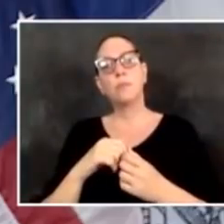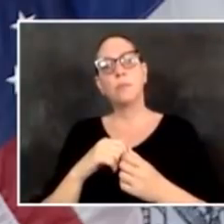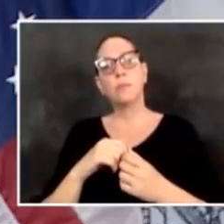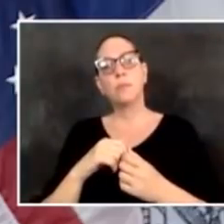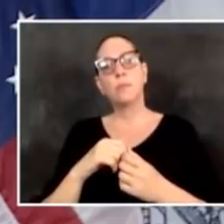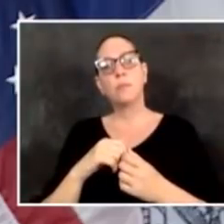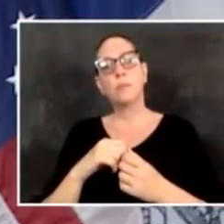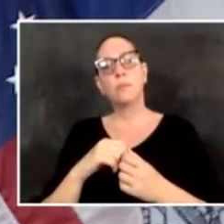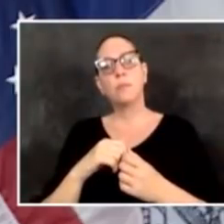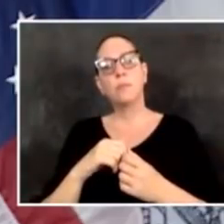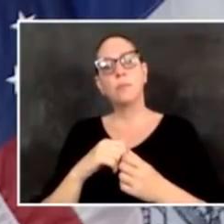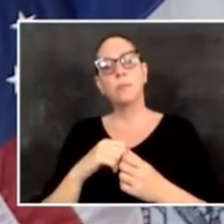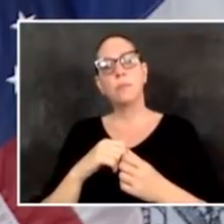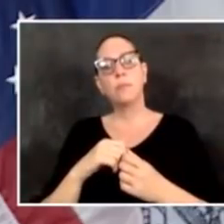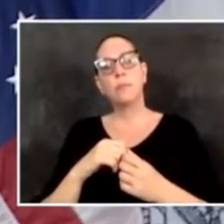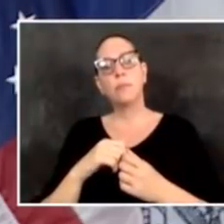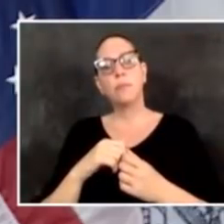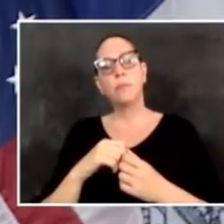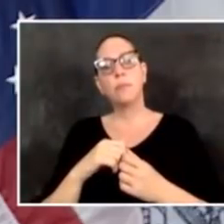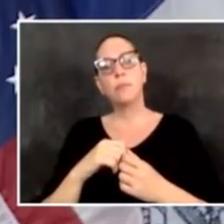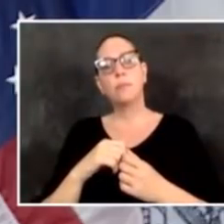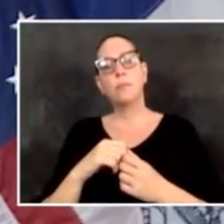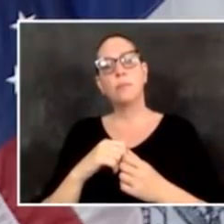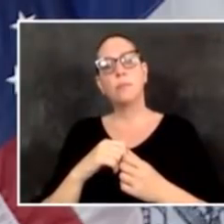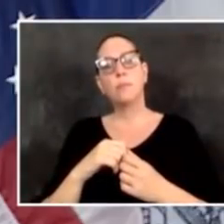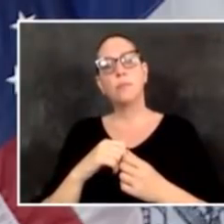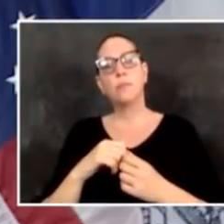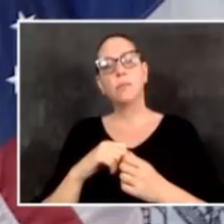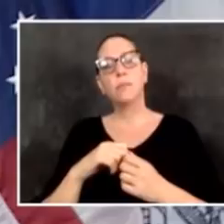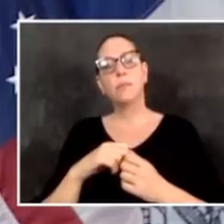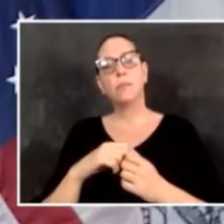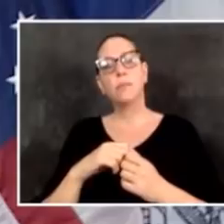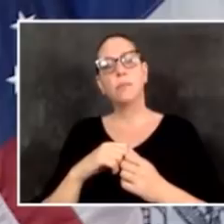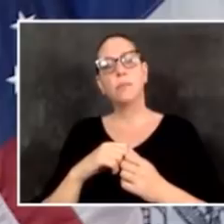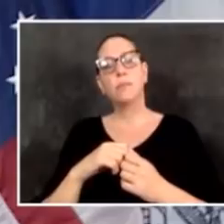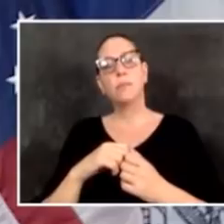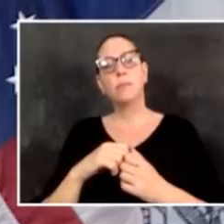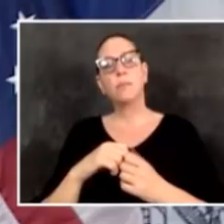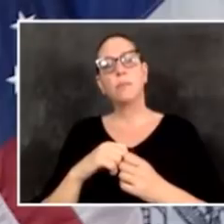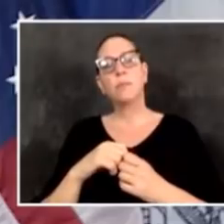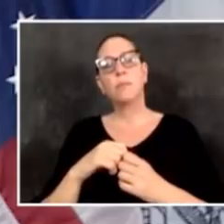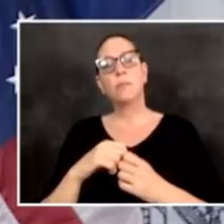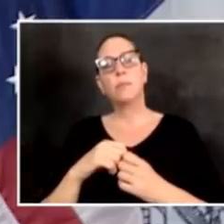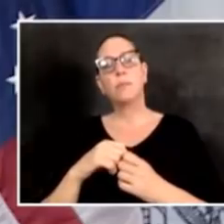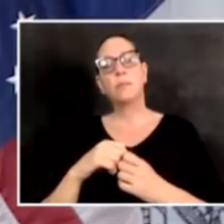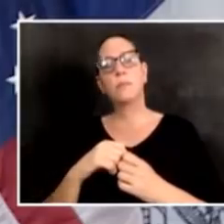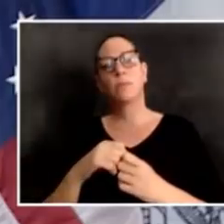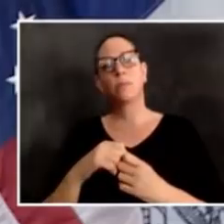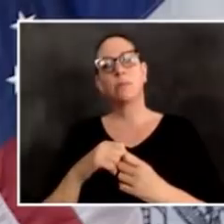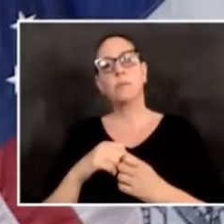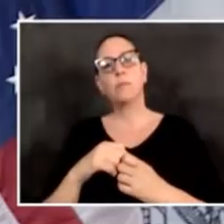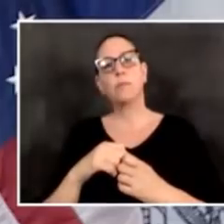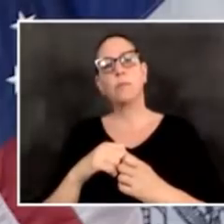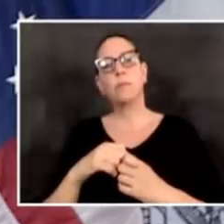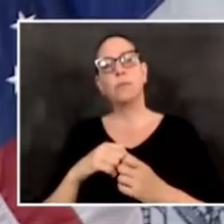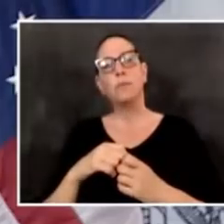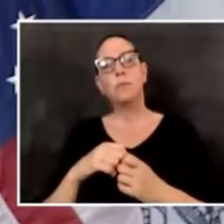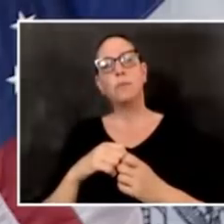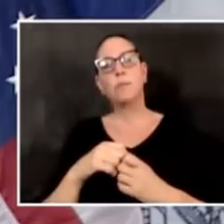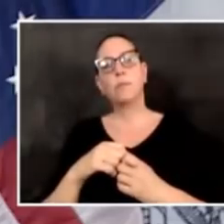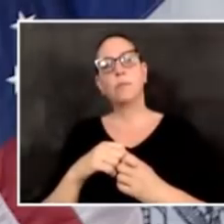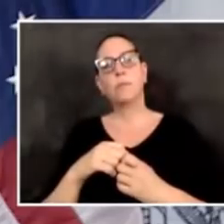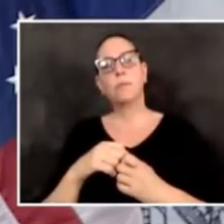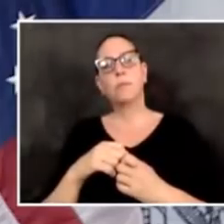remdesivir, are public hospitals involved in the expanded use of these experimental drugs? And if